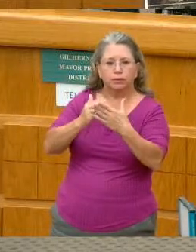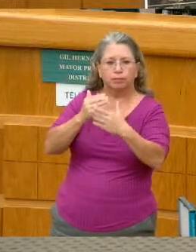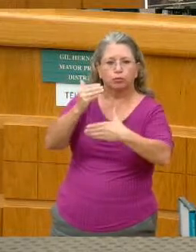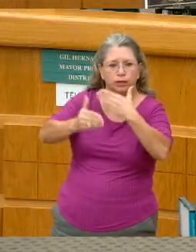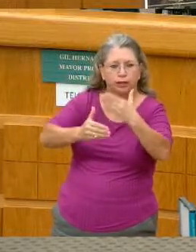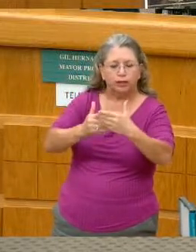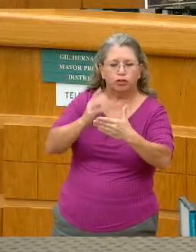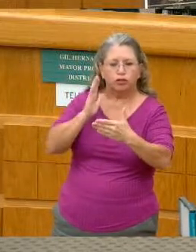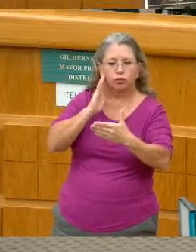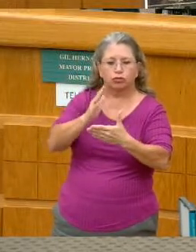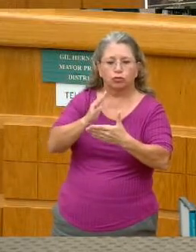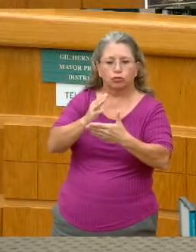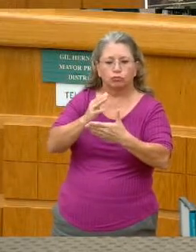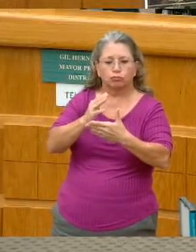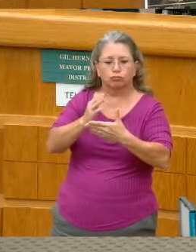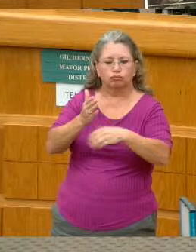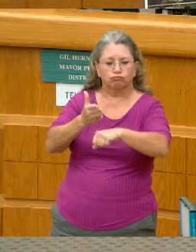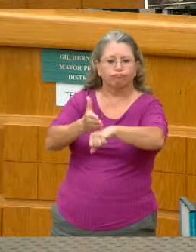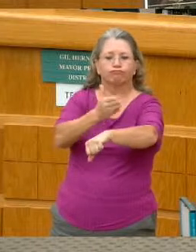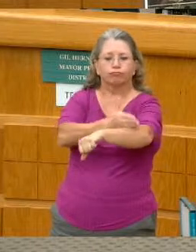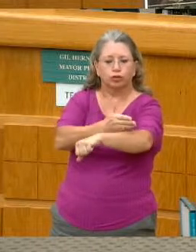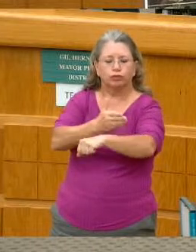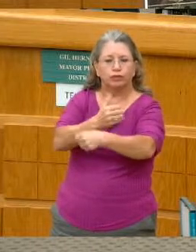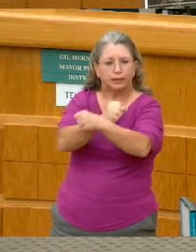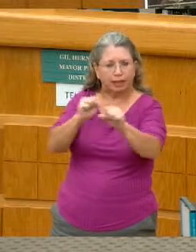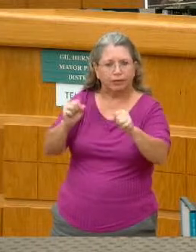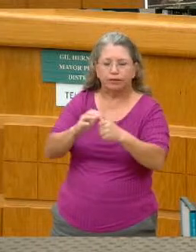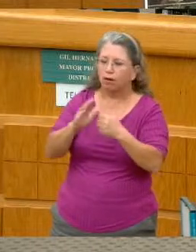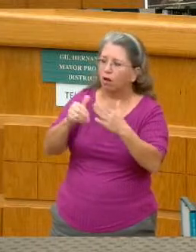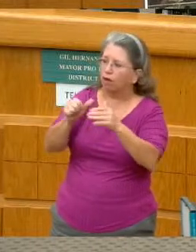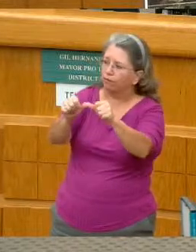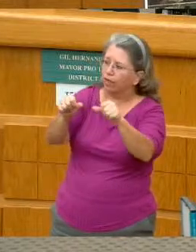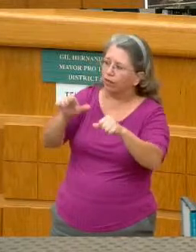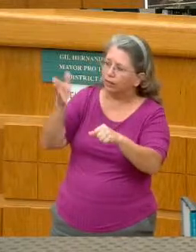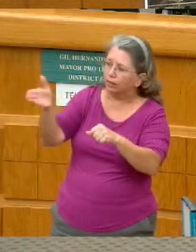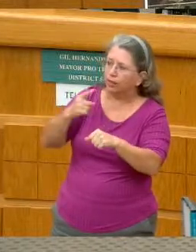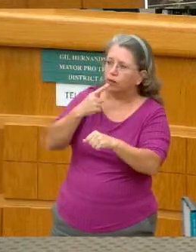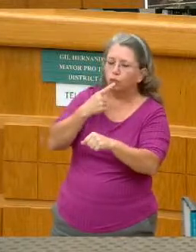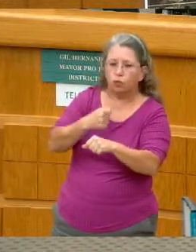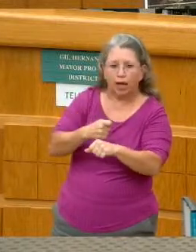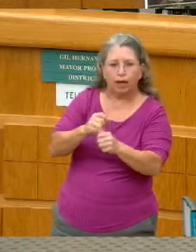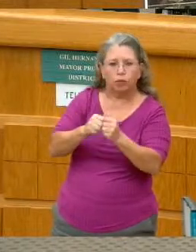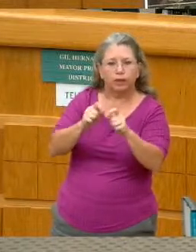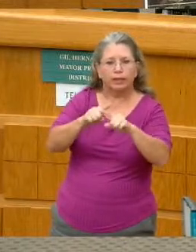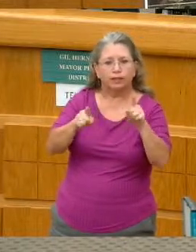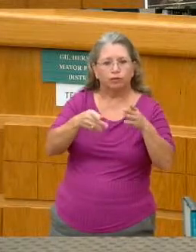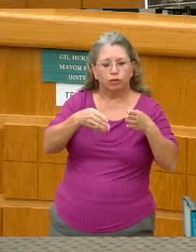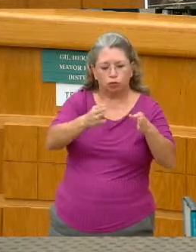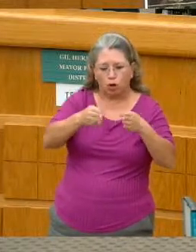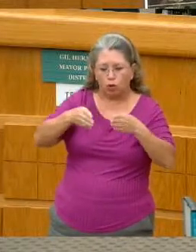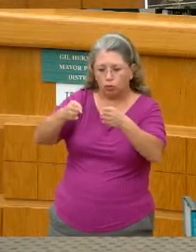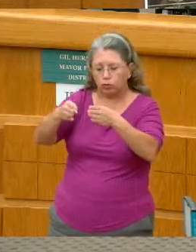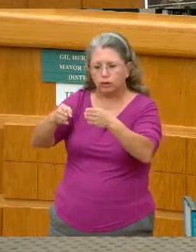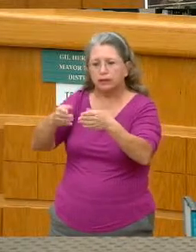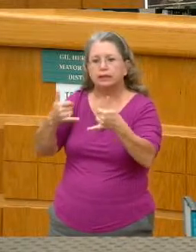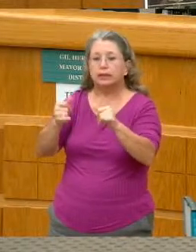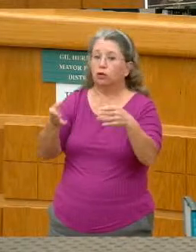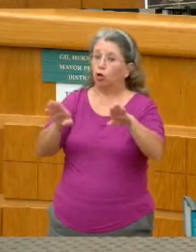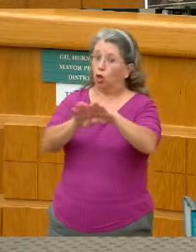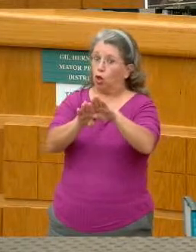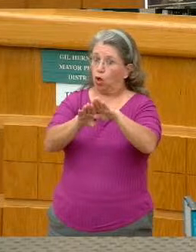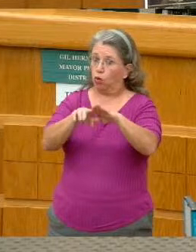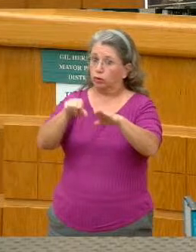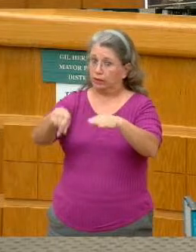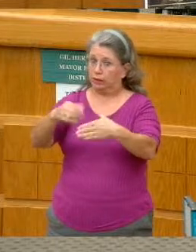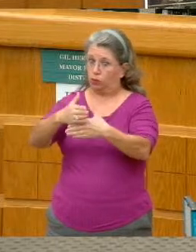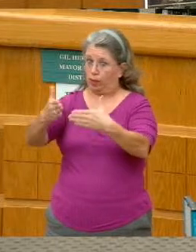so all of the areas that are in red with the different access roads will still be closed for this weekend and